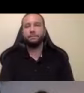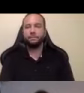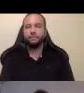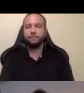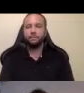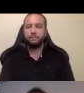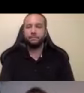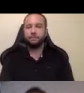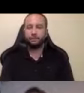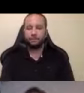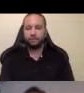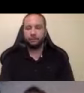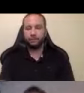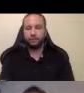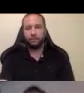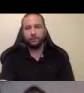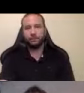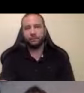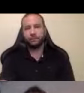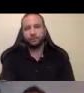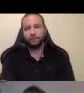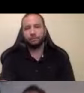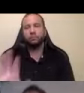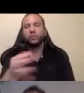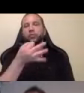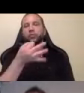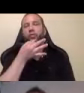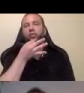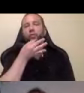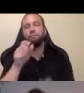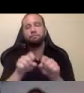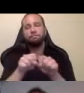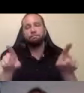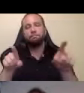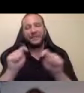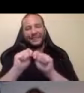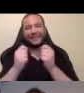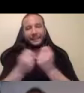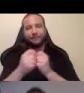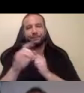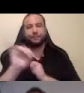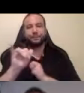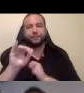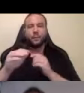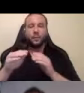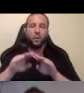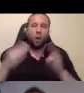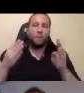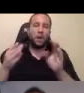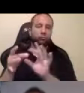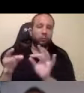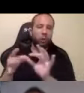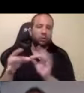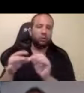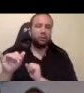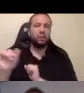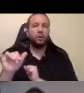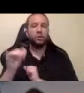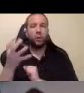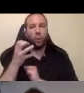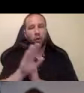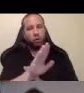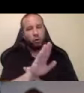So we'll be introducing the project team in a moment, and we'll be opening up with opening remarks. But we also want to hear from you what